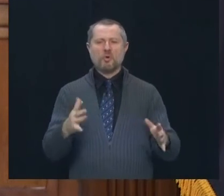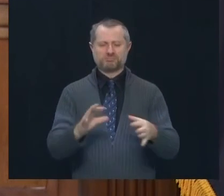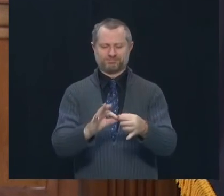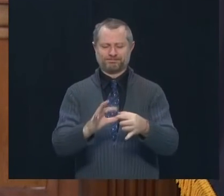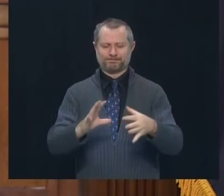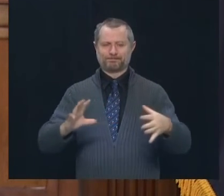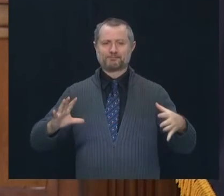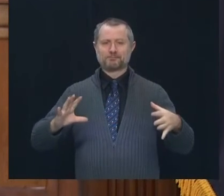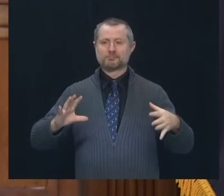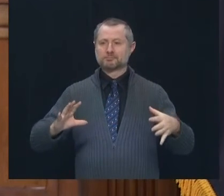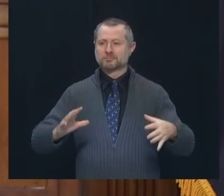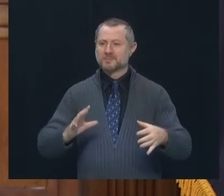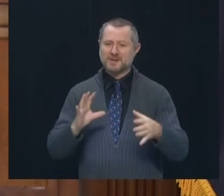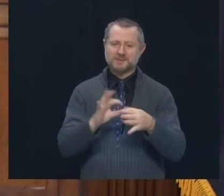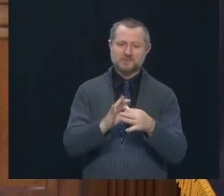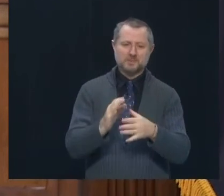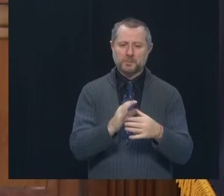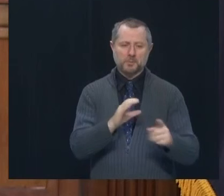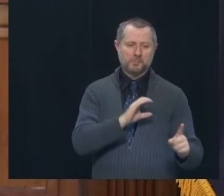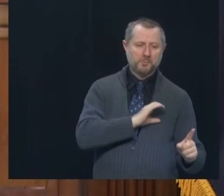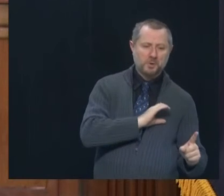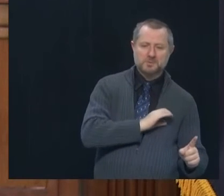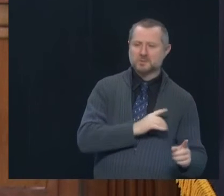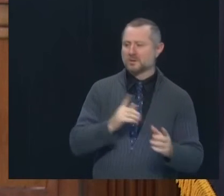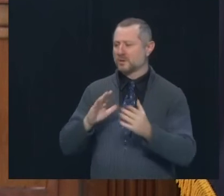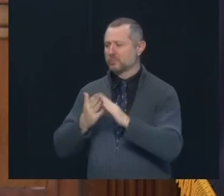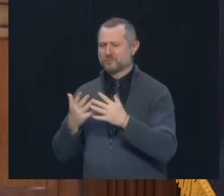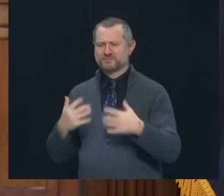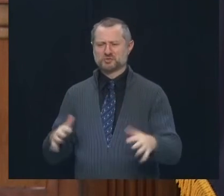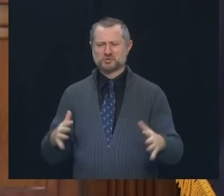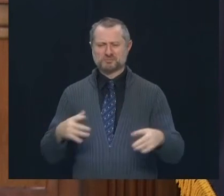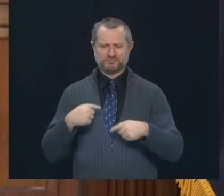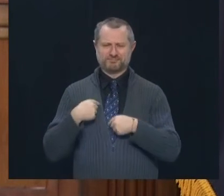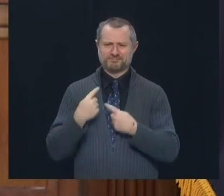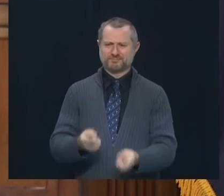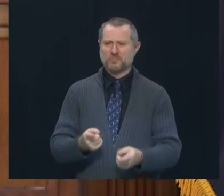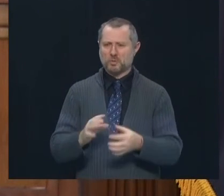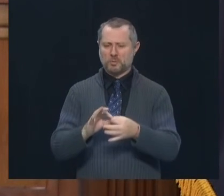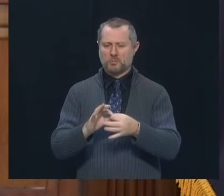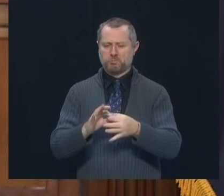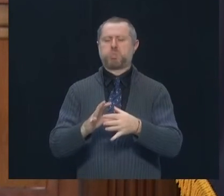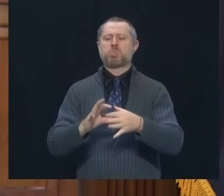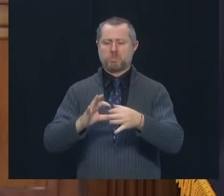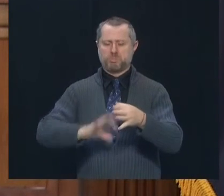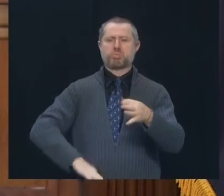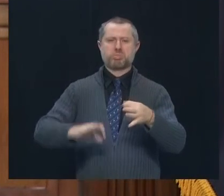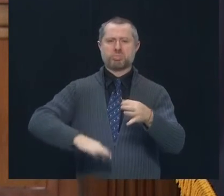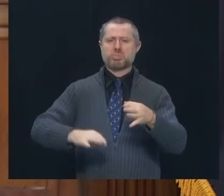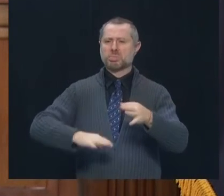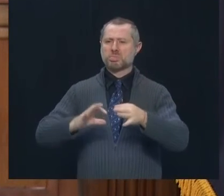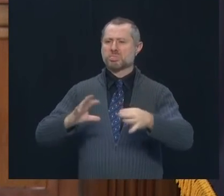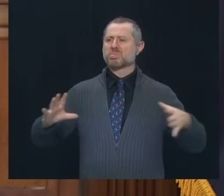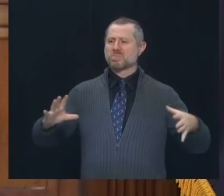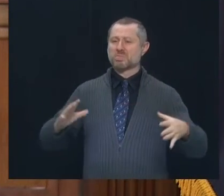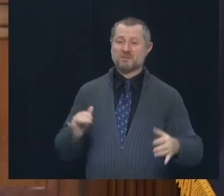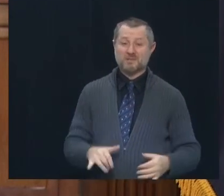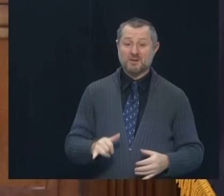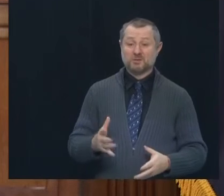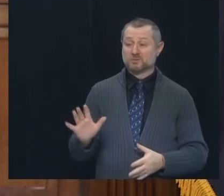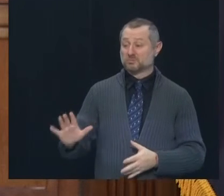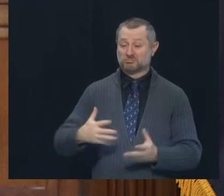relationship between the police and the community is broken. The relationship was based on trust and